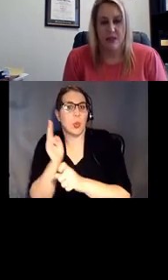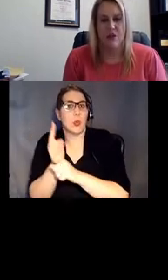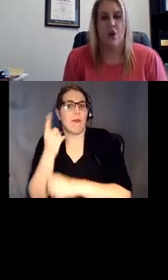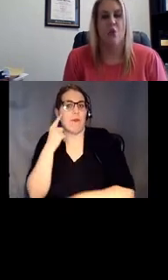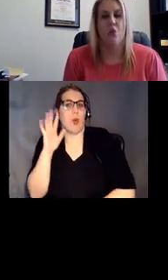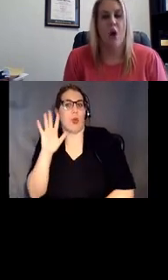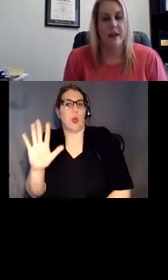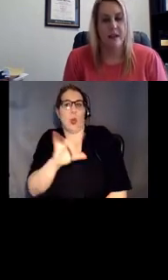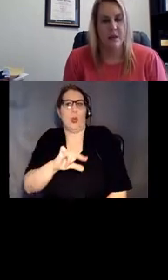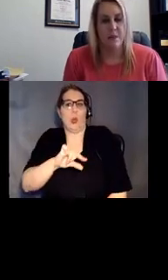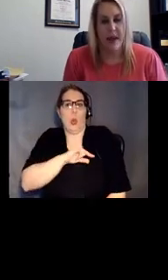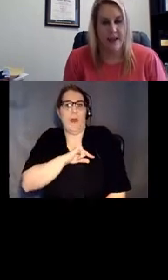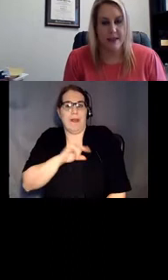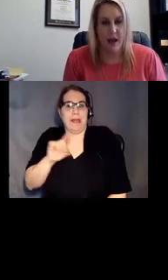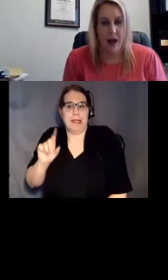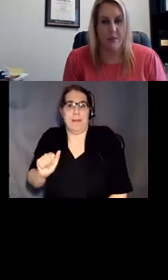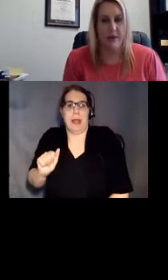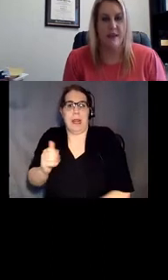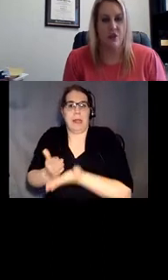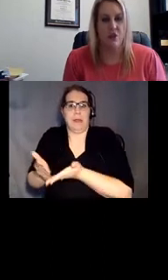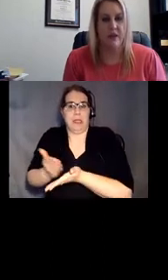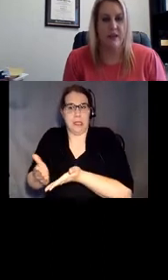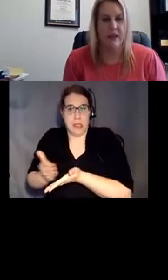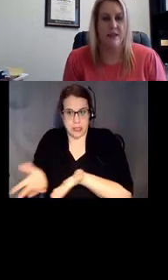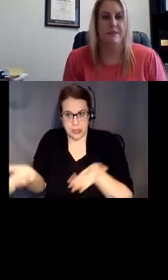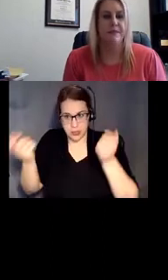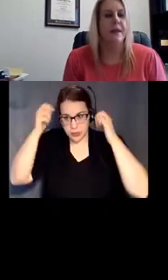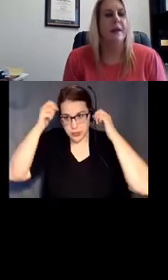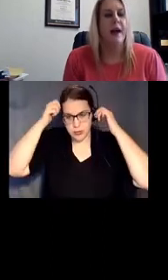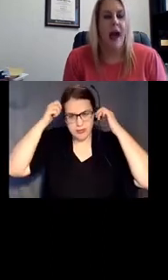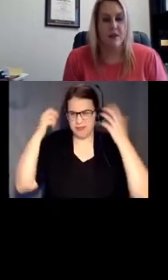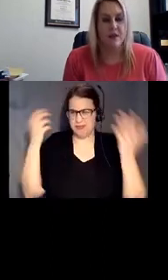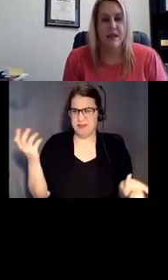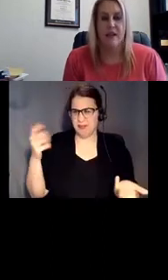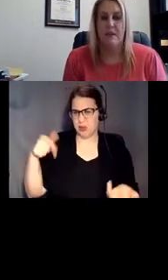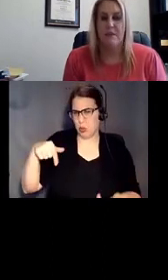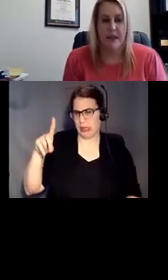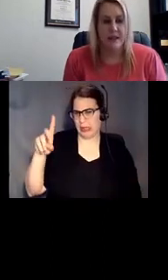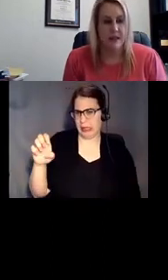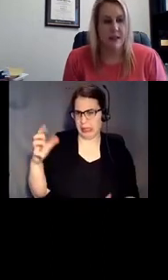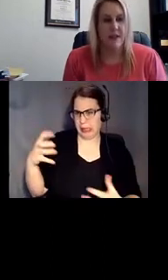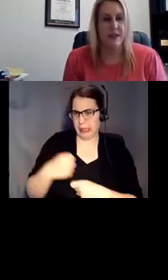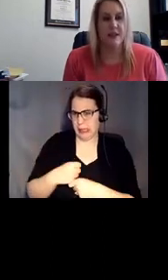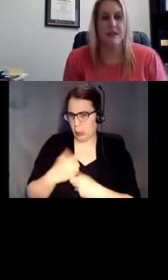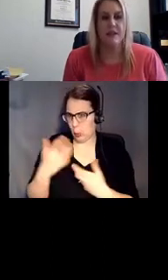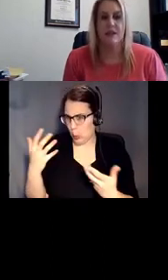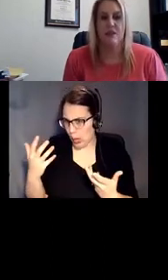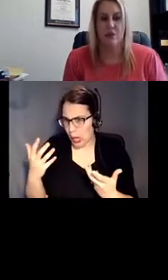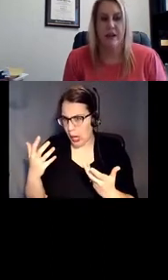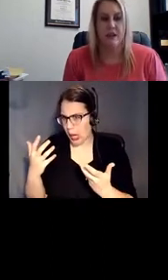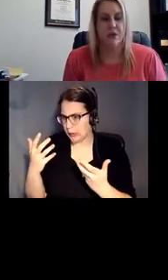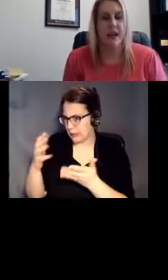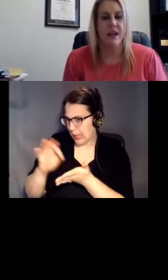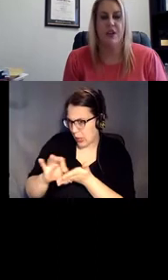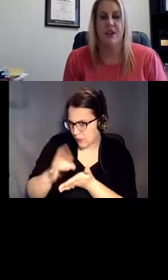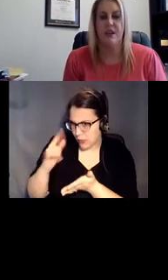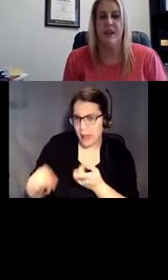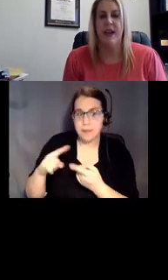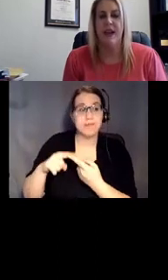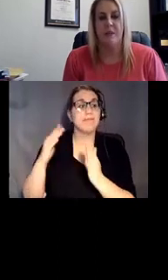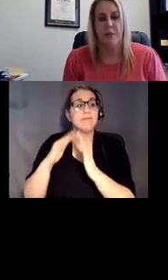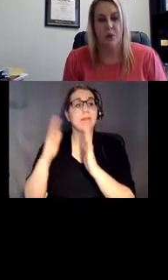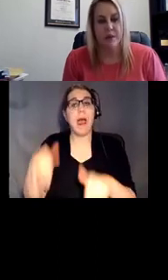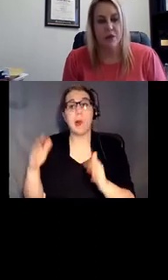expenses. So what makes up these QDEs? Housing, basic living expenses,